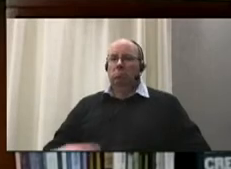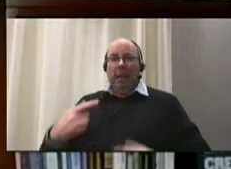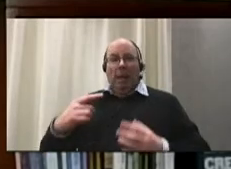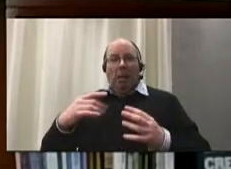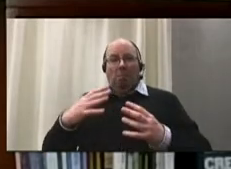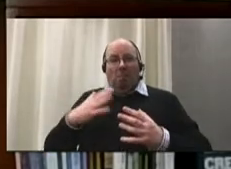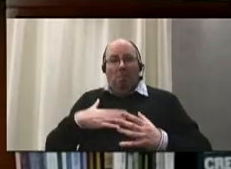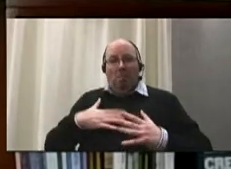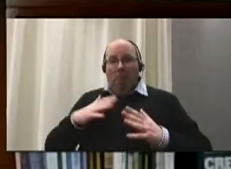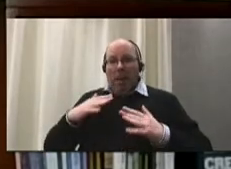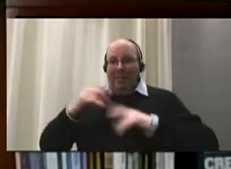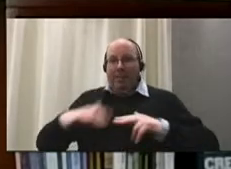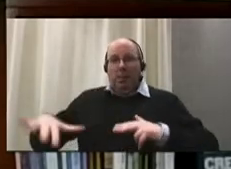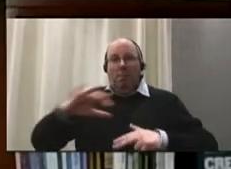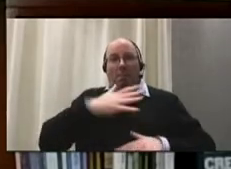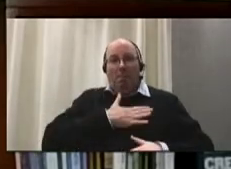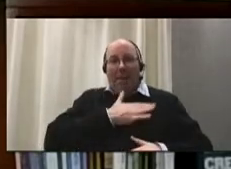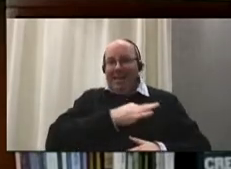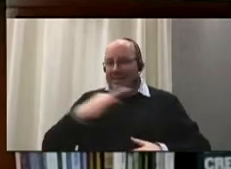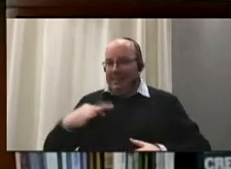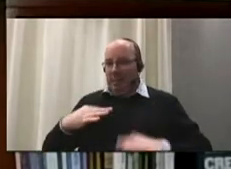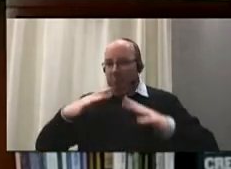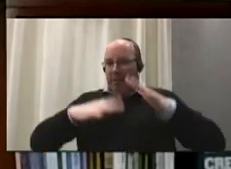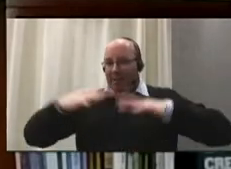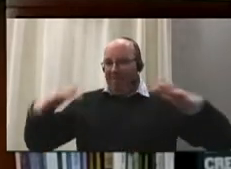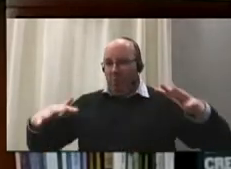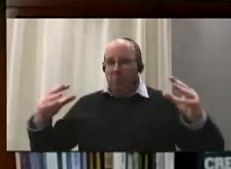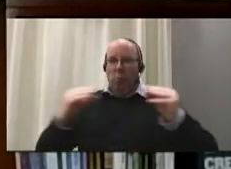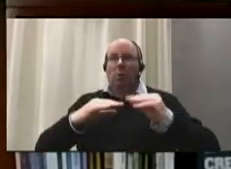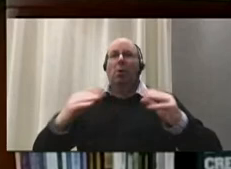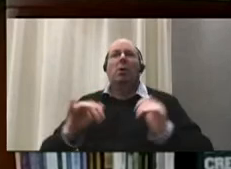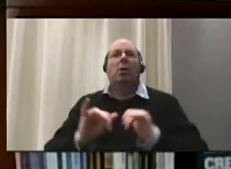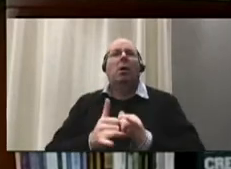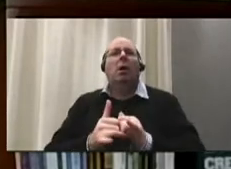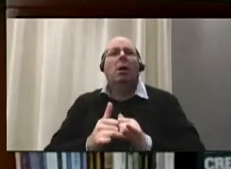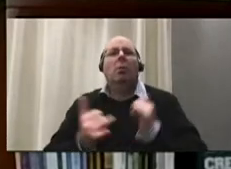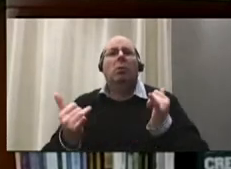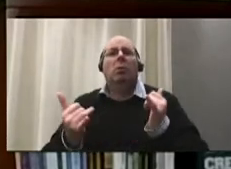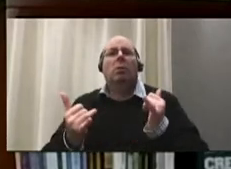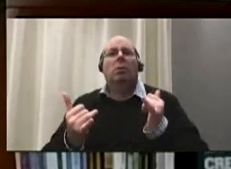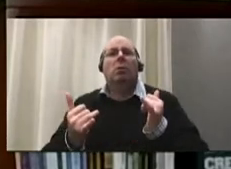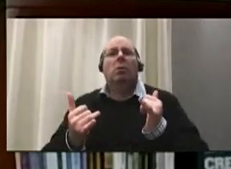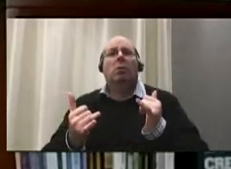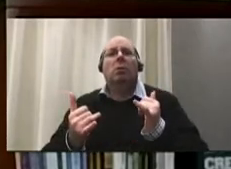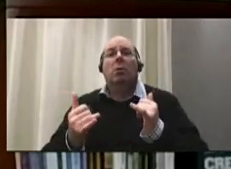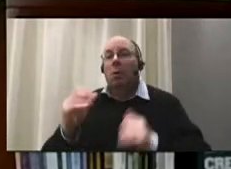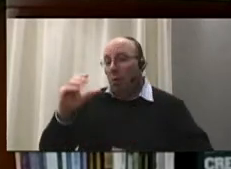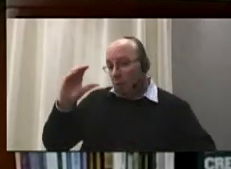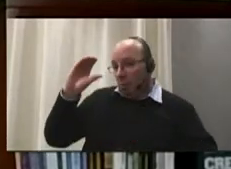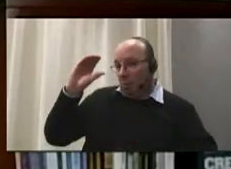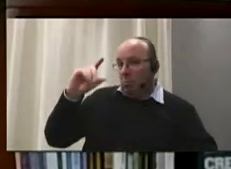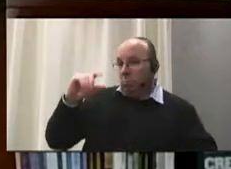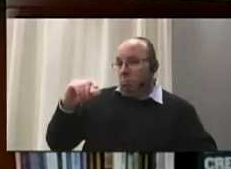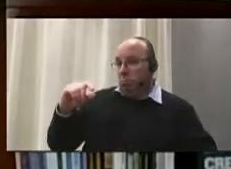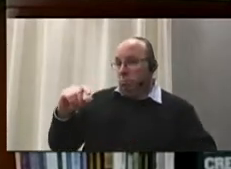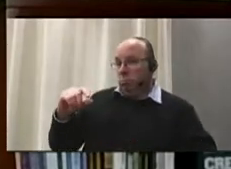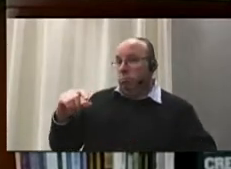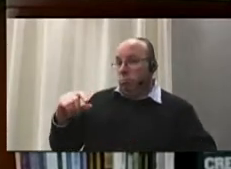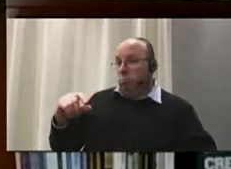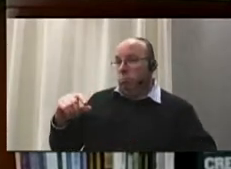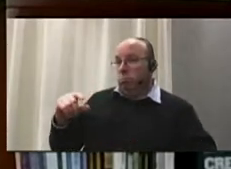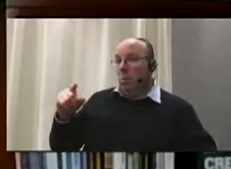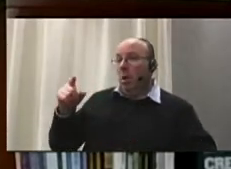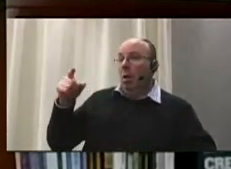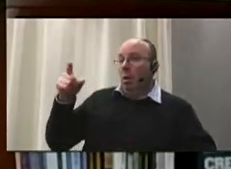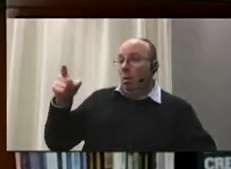diversify my staff and find someone who has the skills and knowledge to do a monstrous job and be successful in it, and